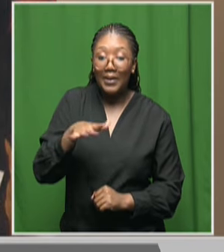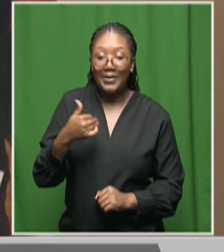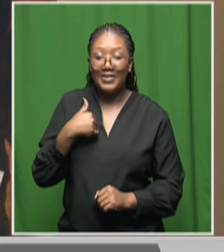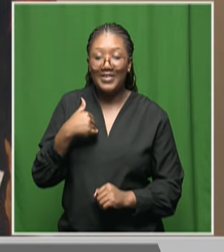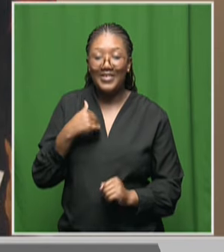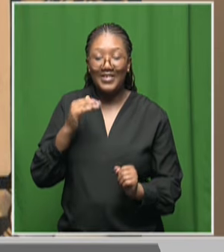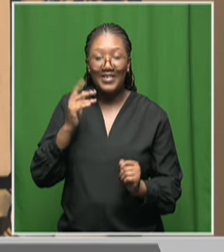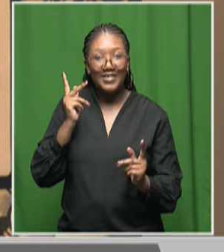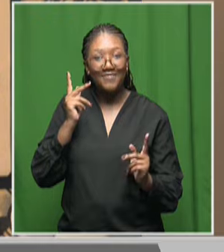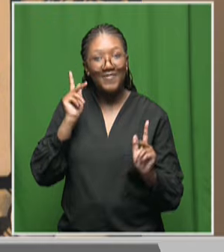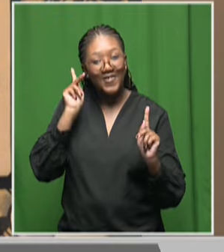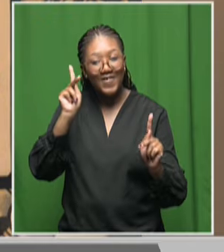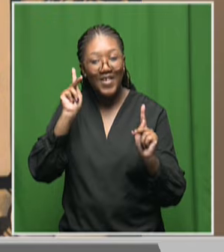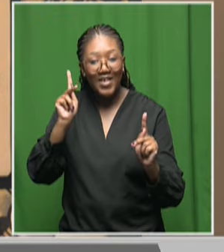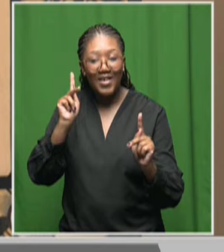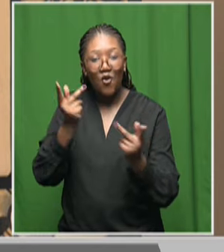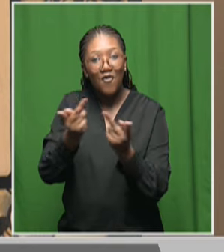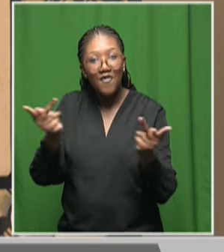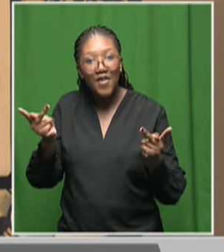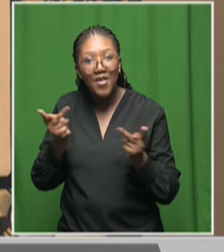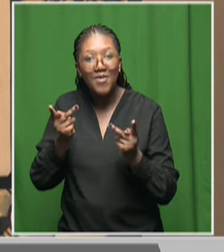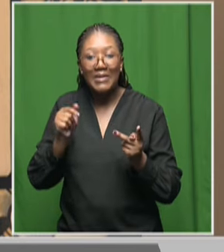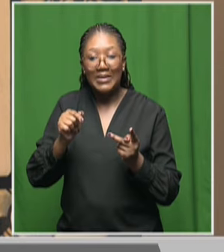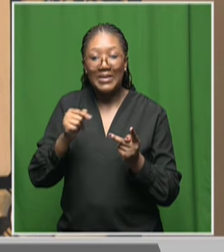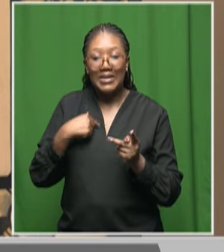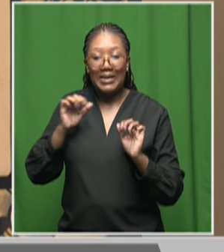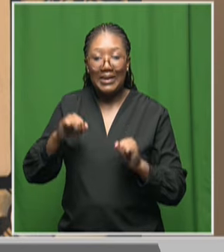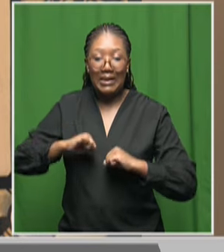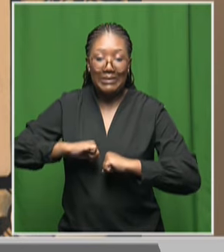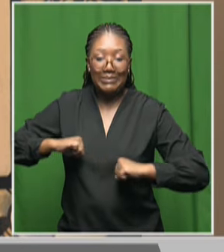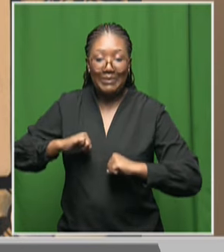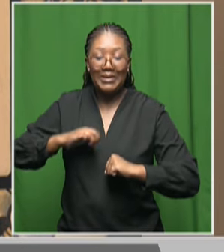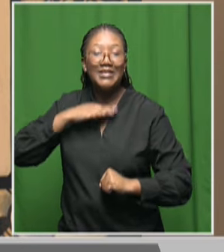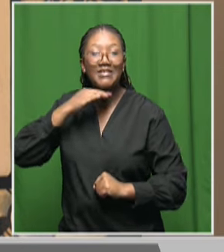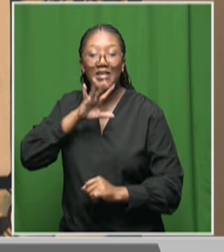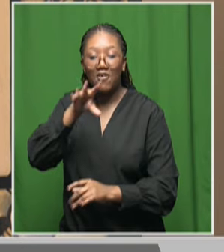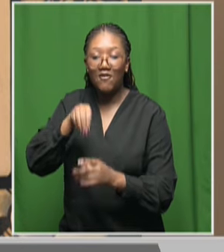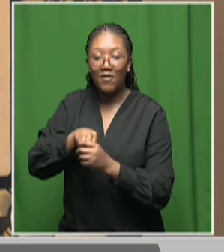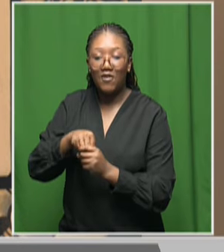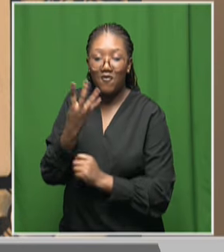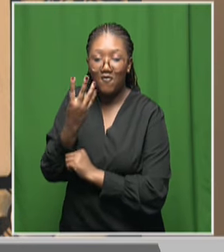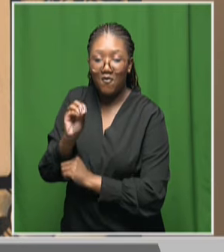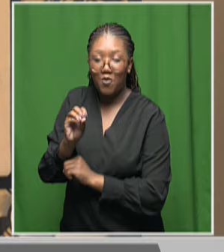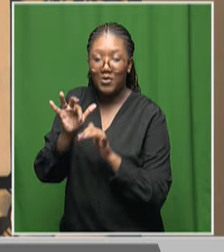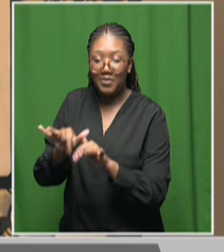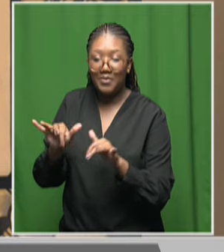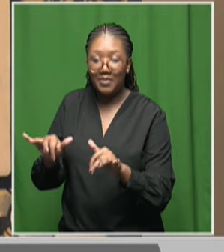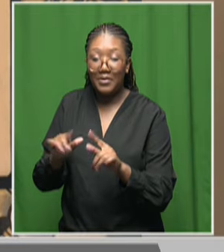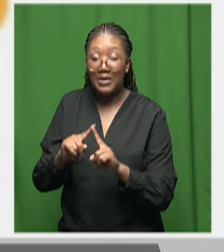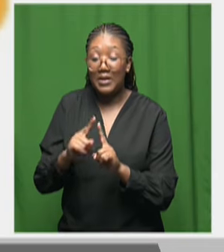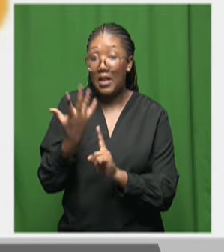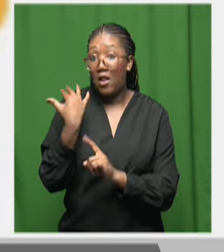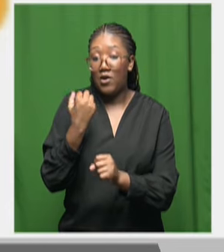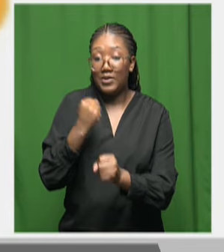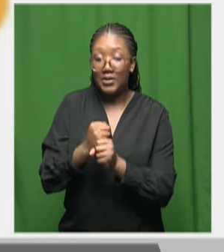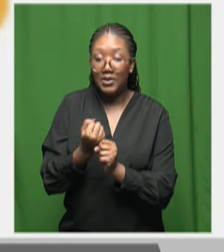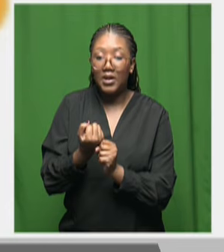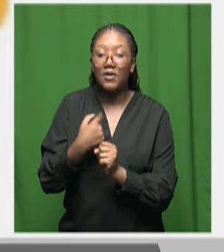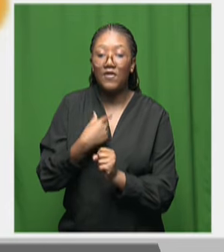works. That is why we also, since 2015, included 60 more portraits to make a top